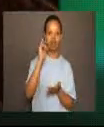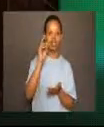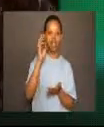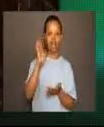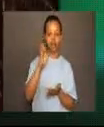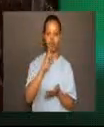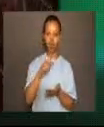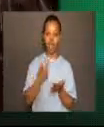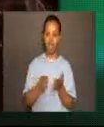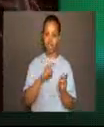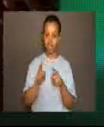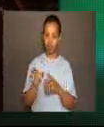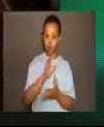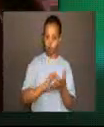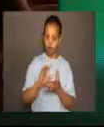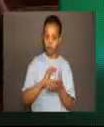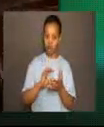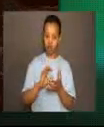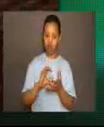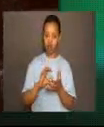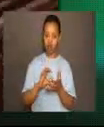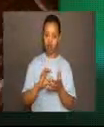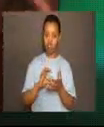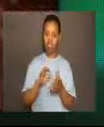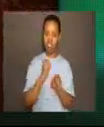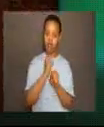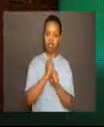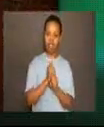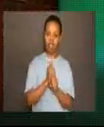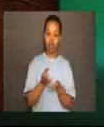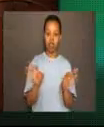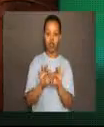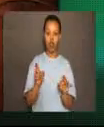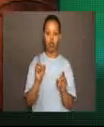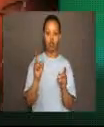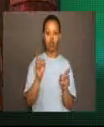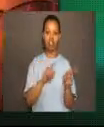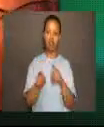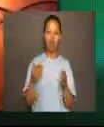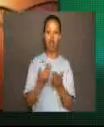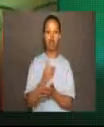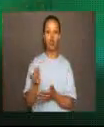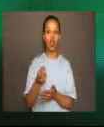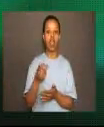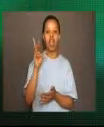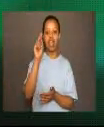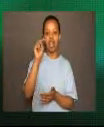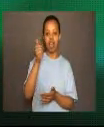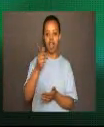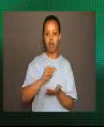the components that will be used to build new DNA molecules.